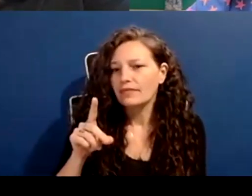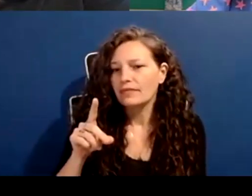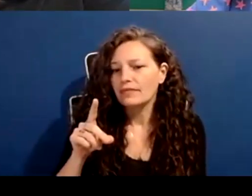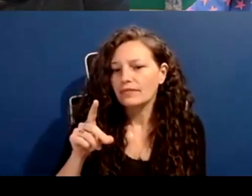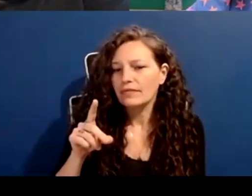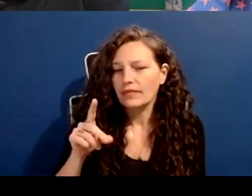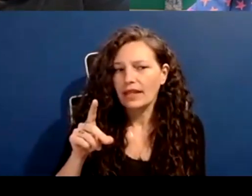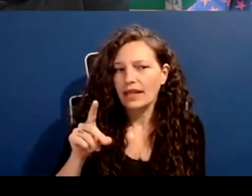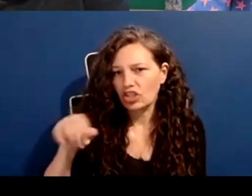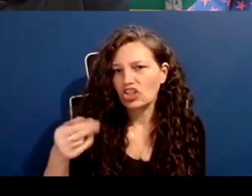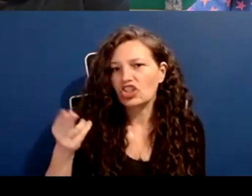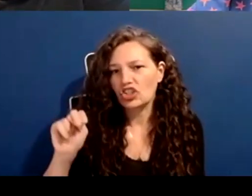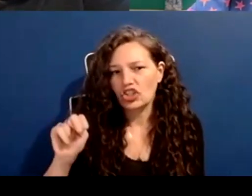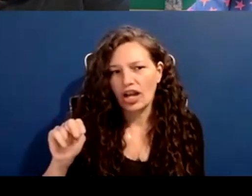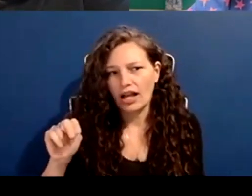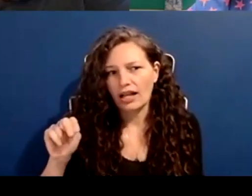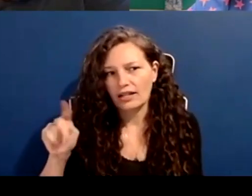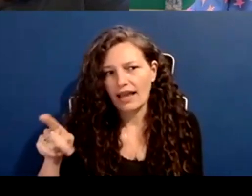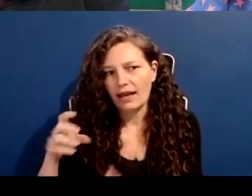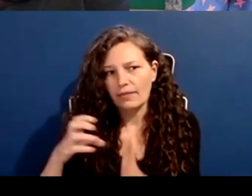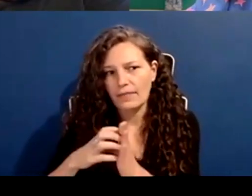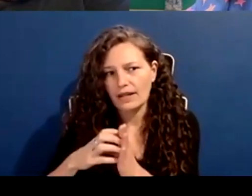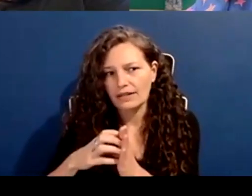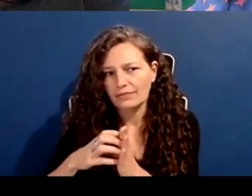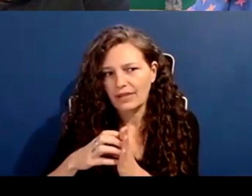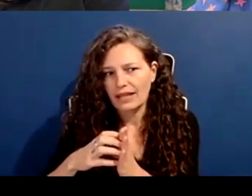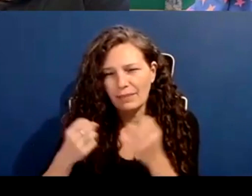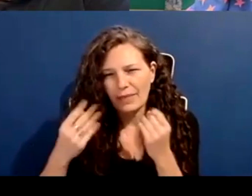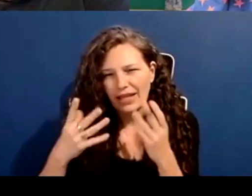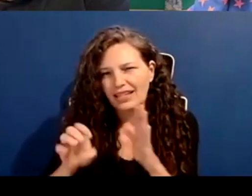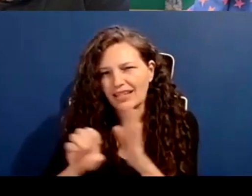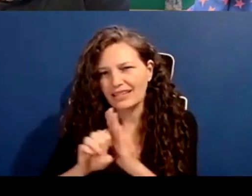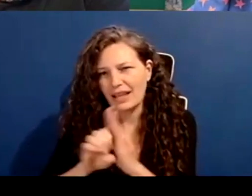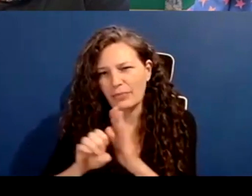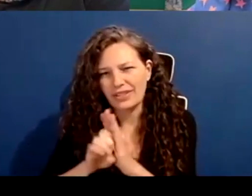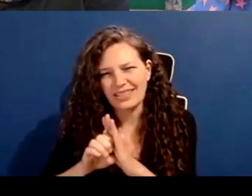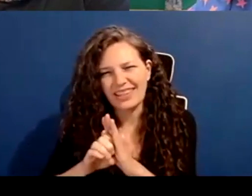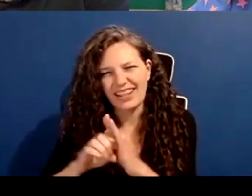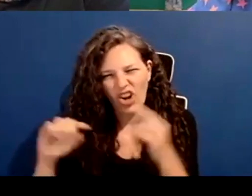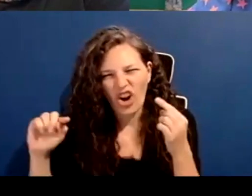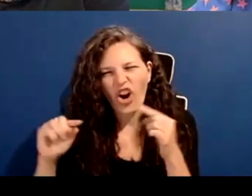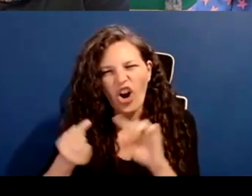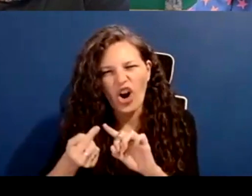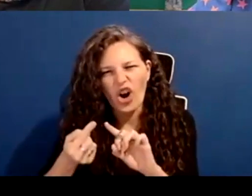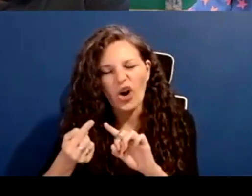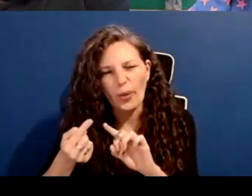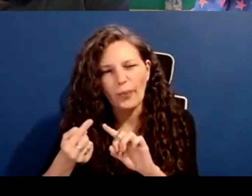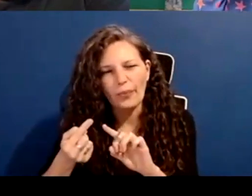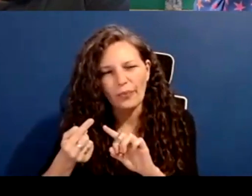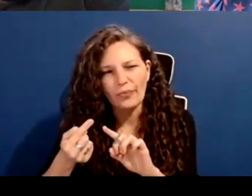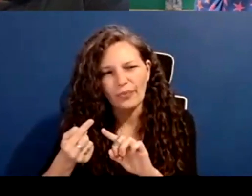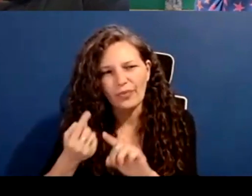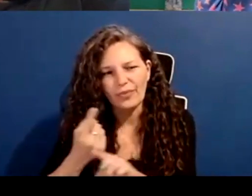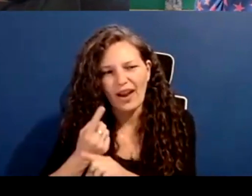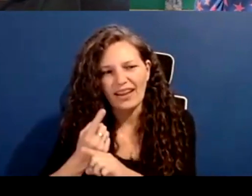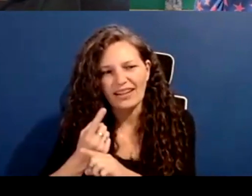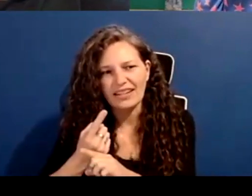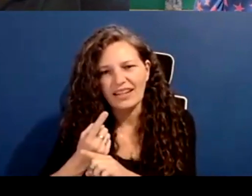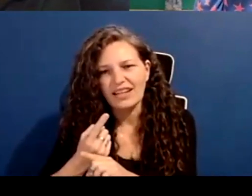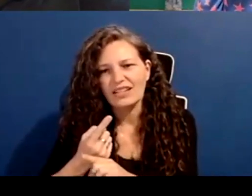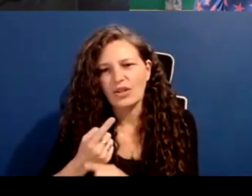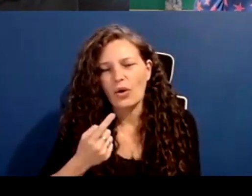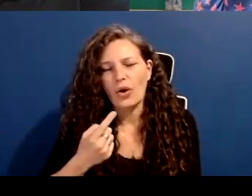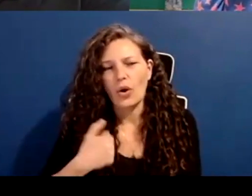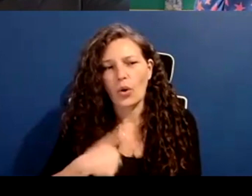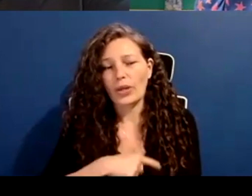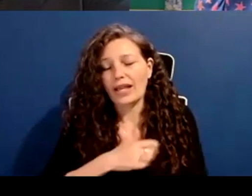reread passages that have been harmful. Dr. Kenny, we really appreciate how you reread passages